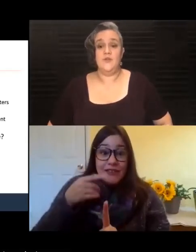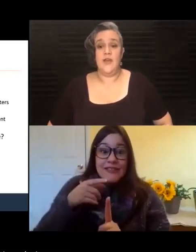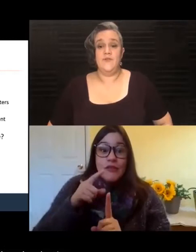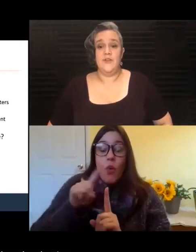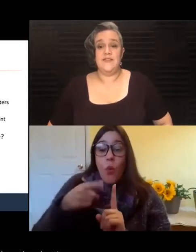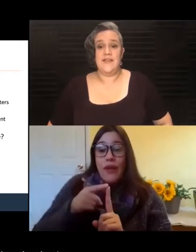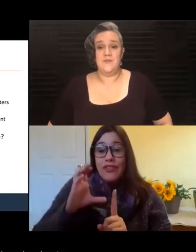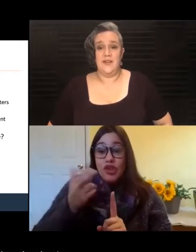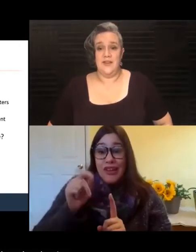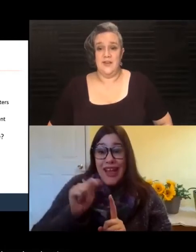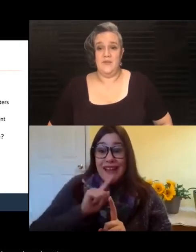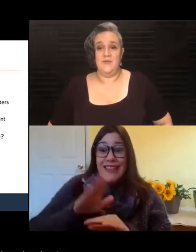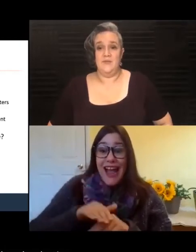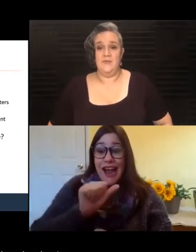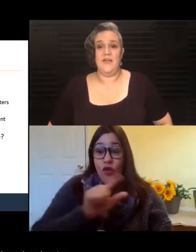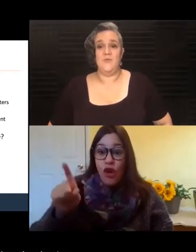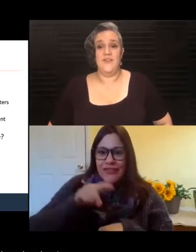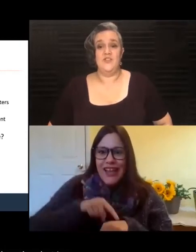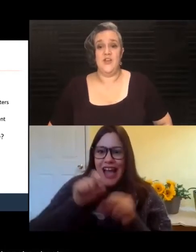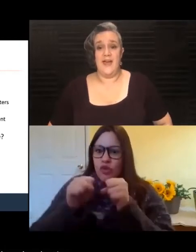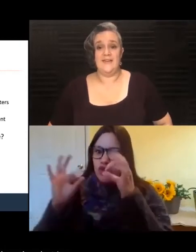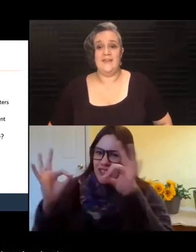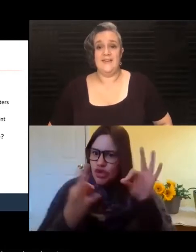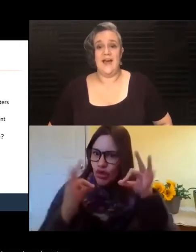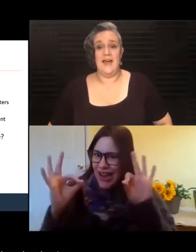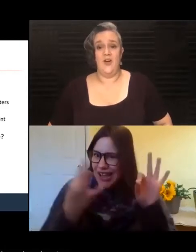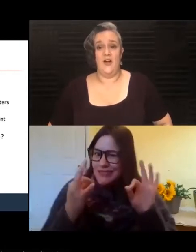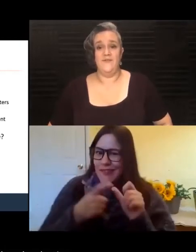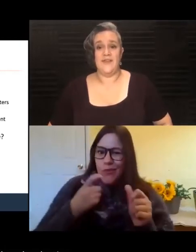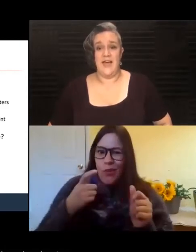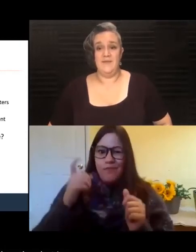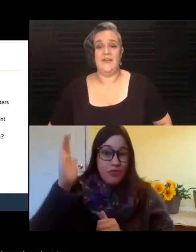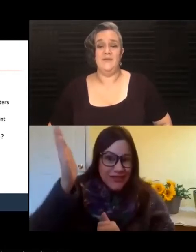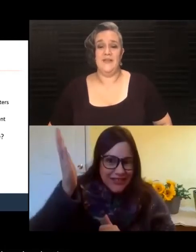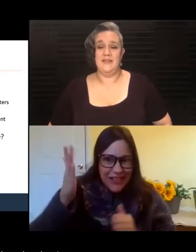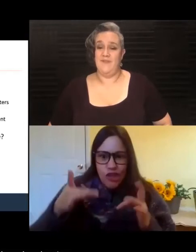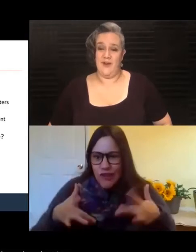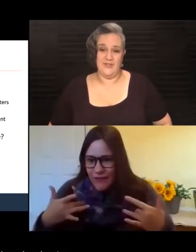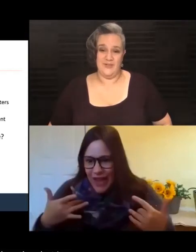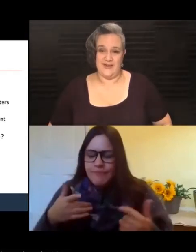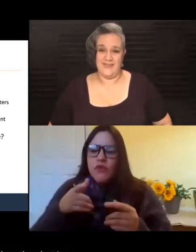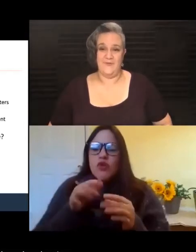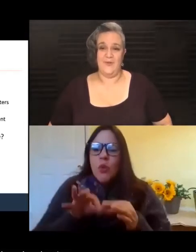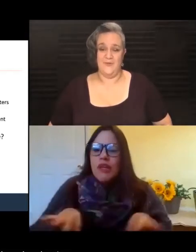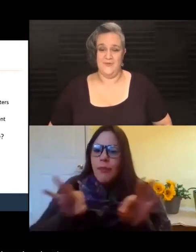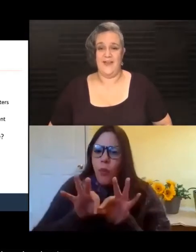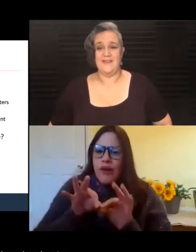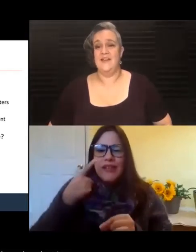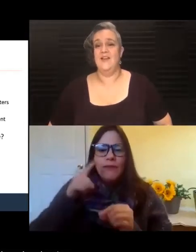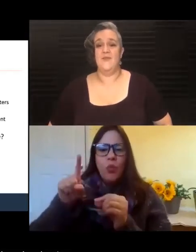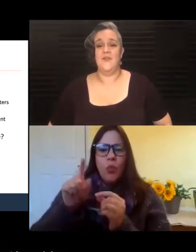You can create full accessibility, because when the chat is on all of the time, it can be very distracting for the